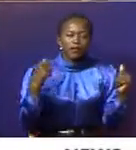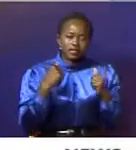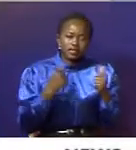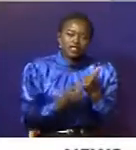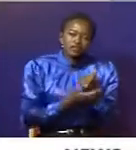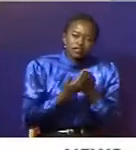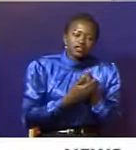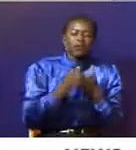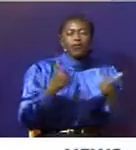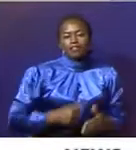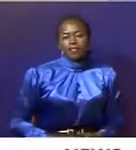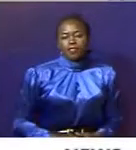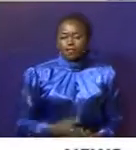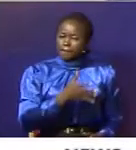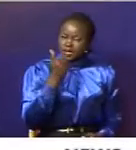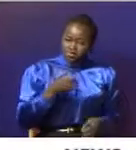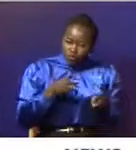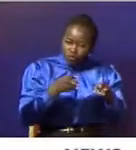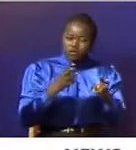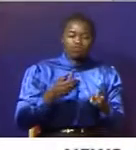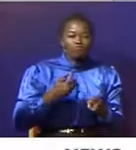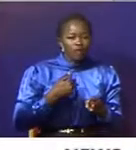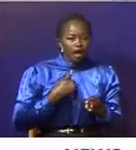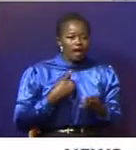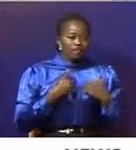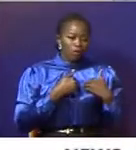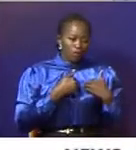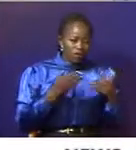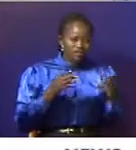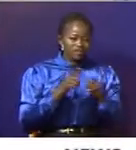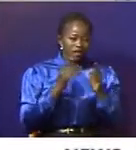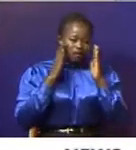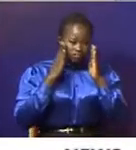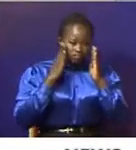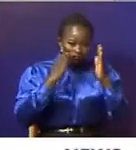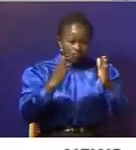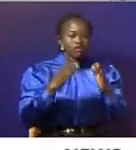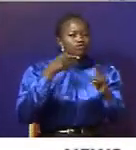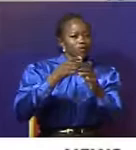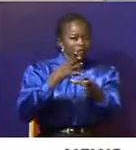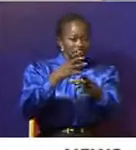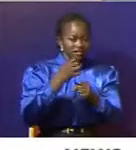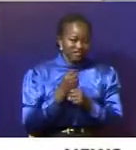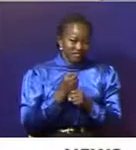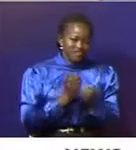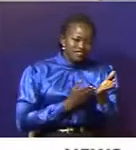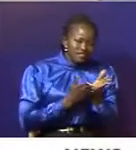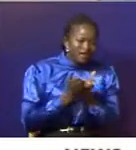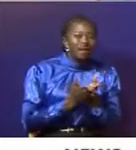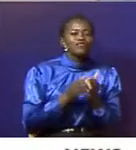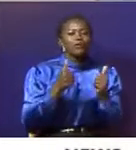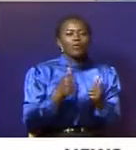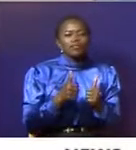doctors. Main criteria is loyalty. Those who have been loyal to the organization, whether they are,